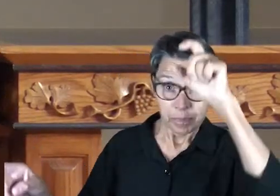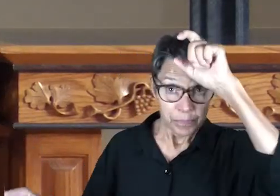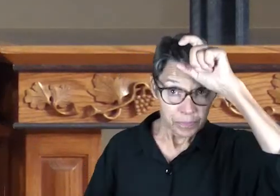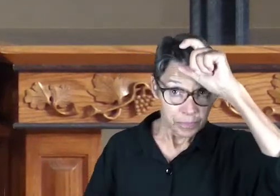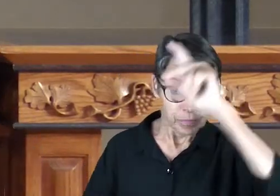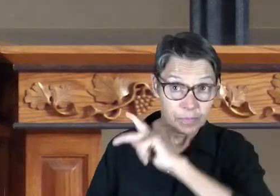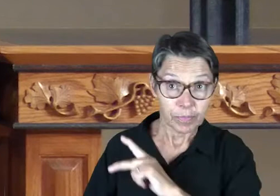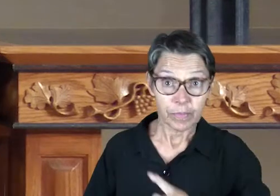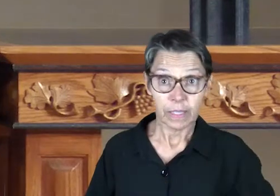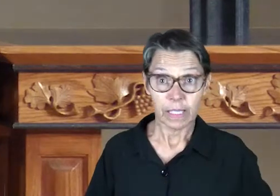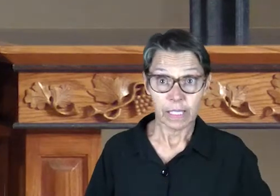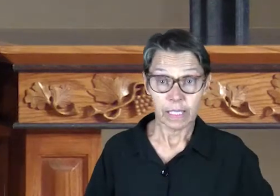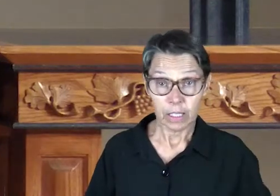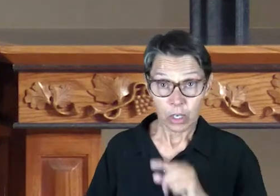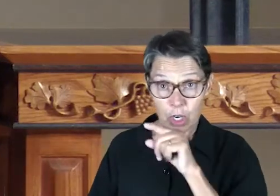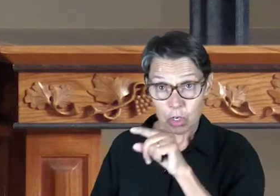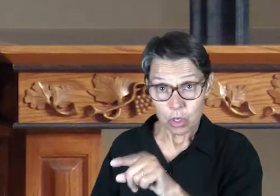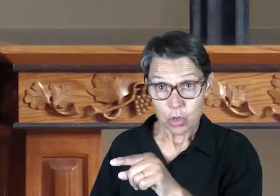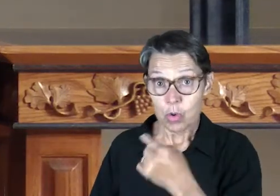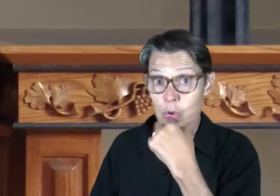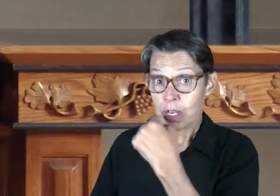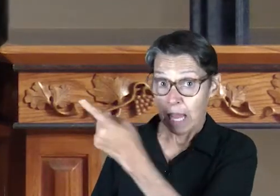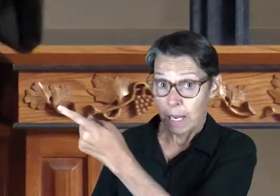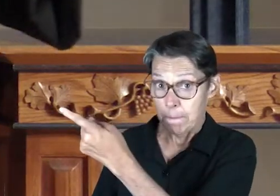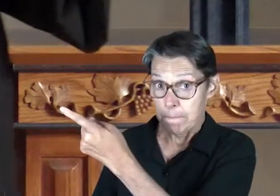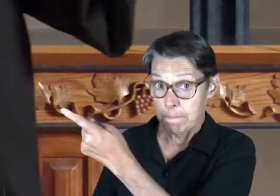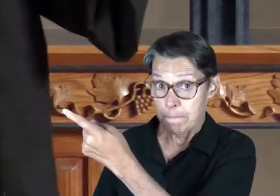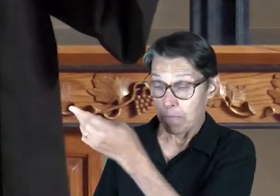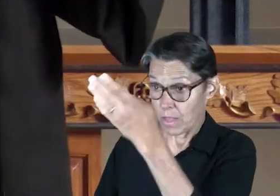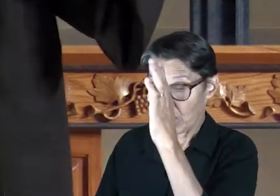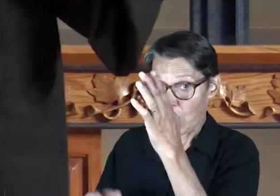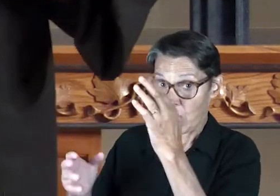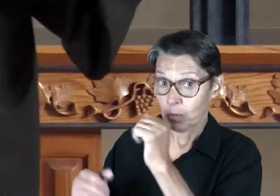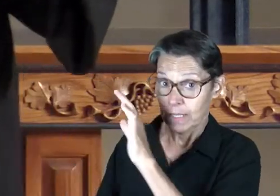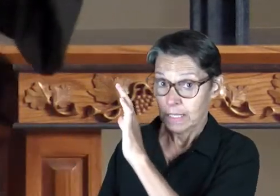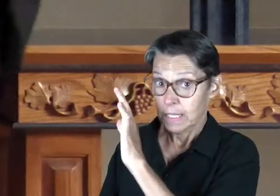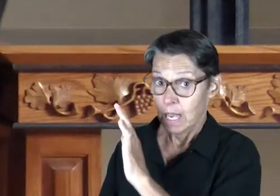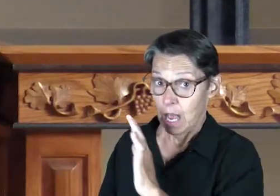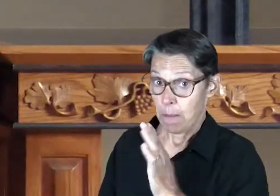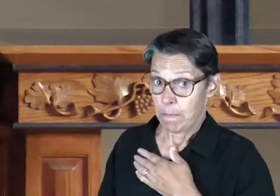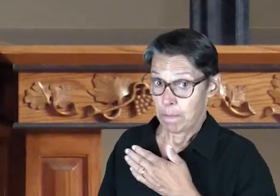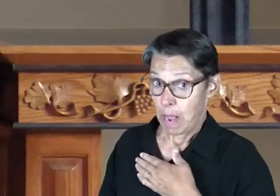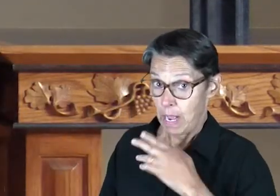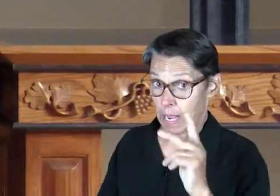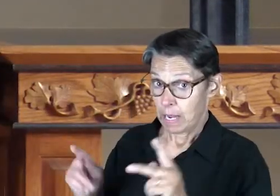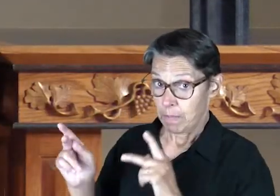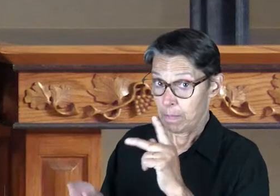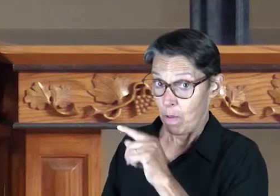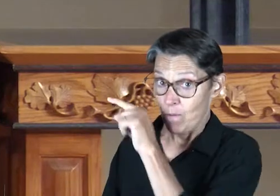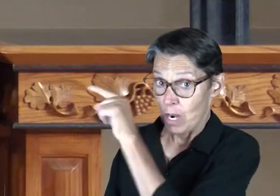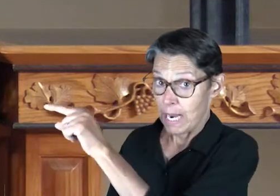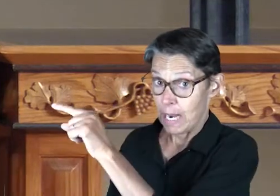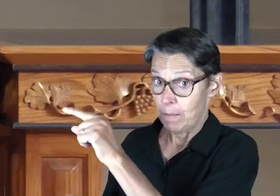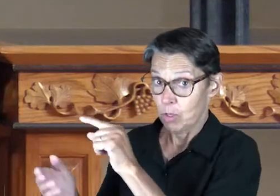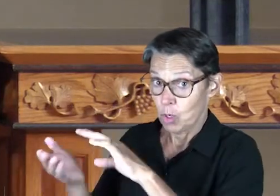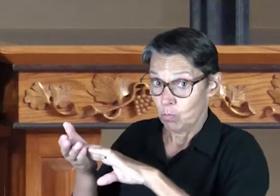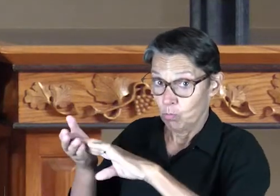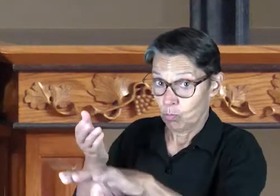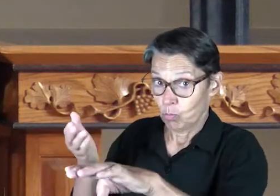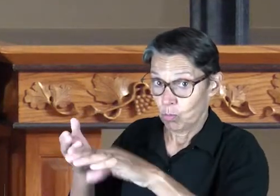Egyptian king, and I need you to tell him that God is ready for God's people to be set free. And Moses says,